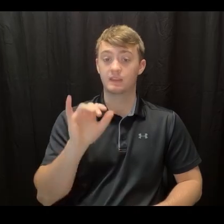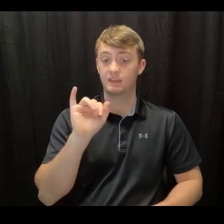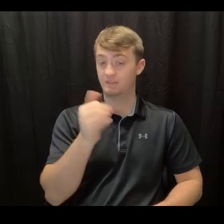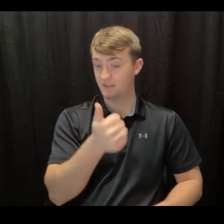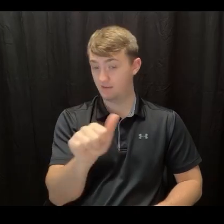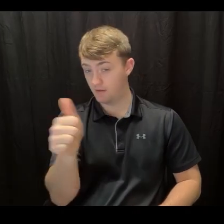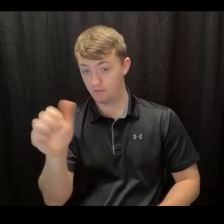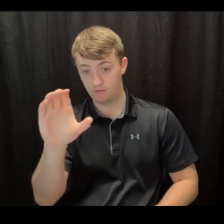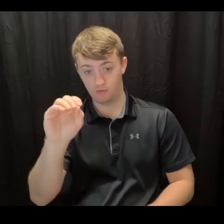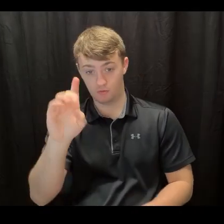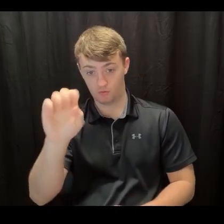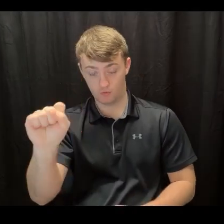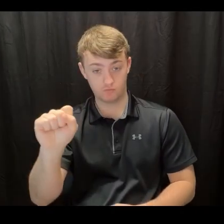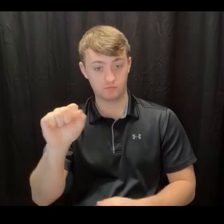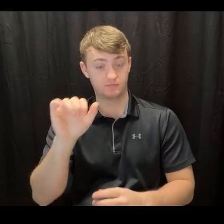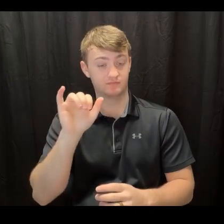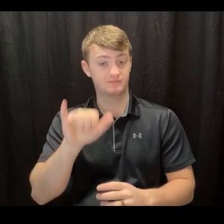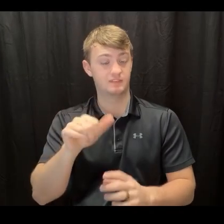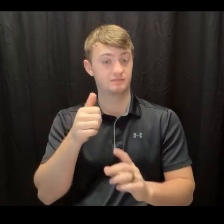And if you have any other codes that